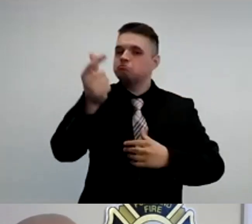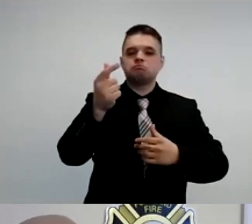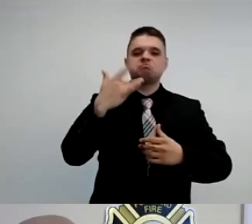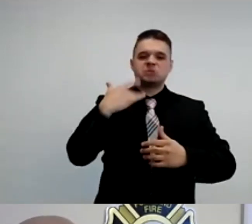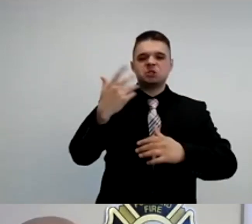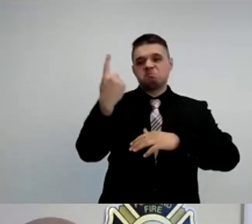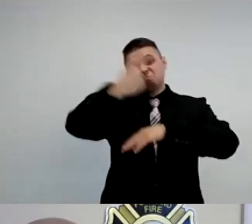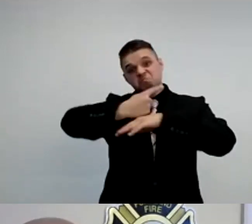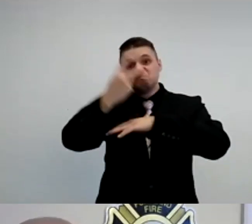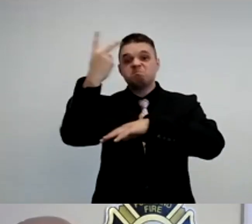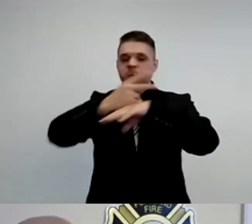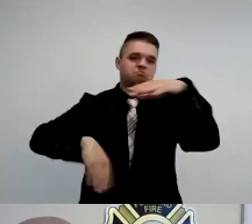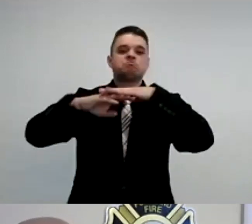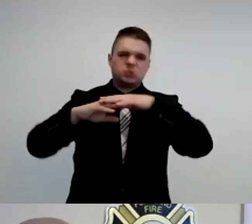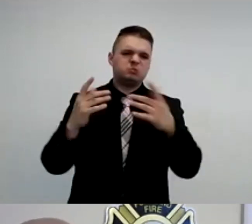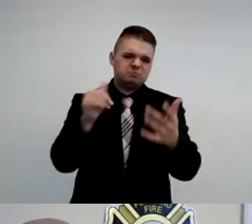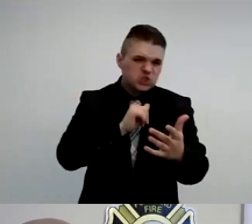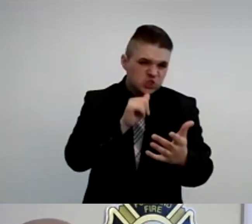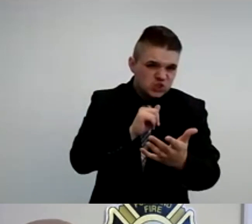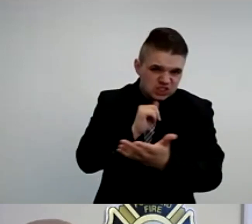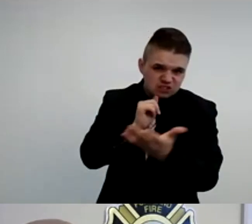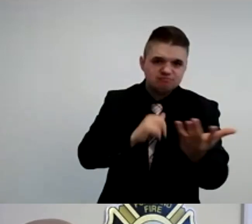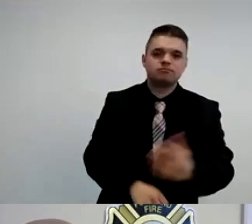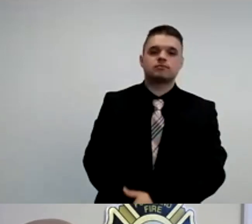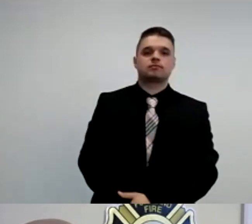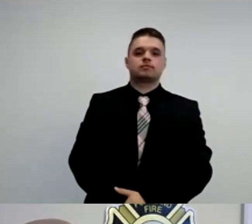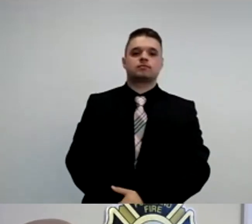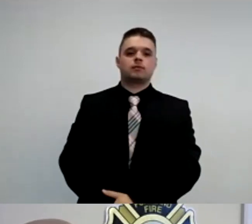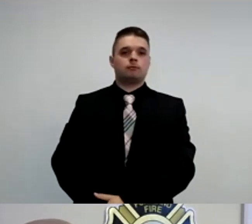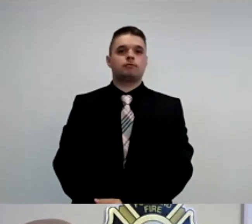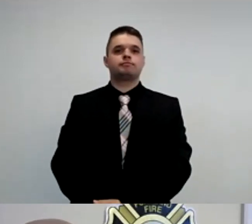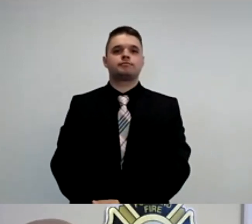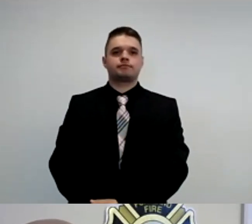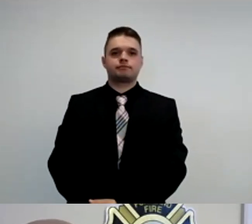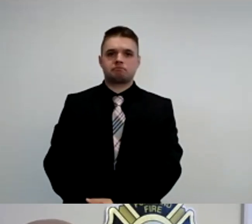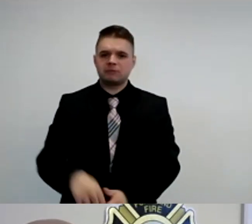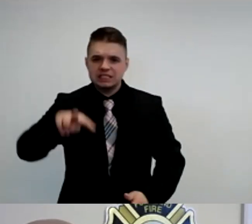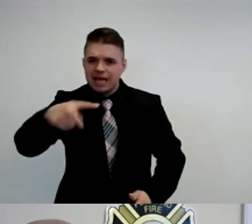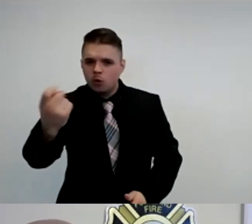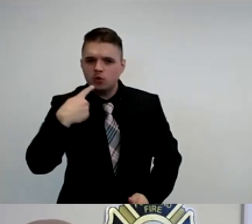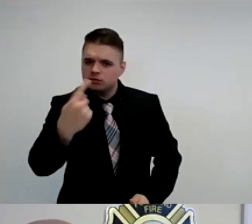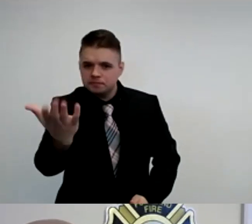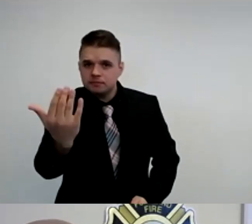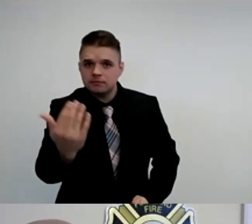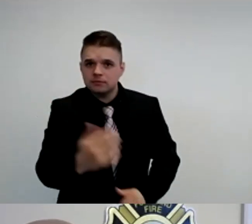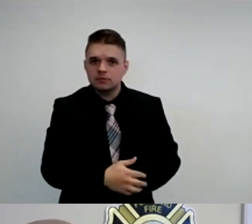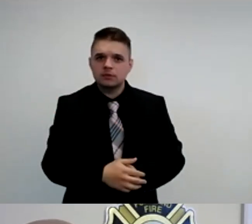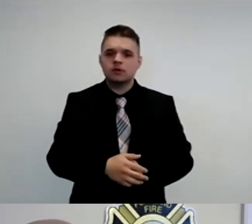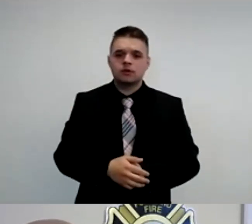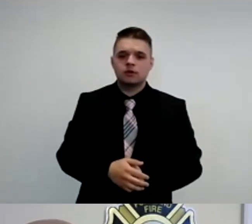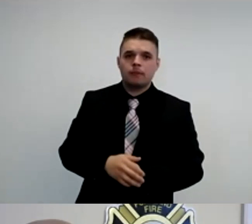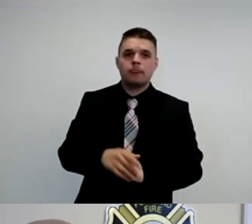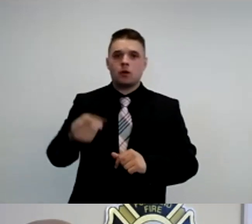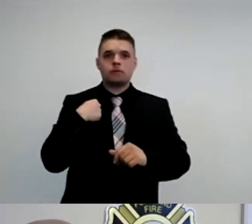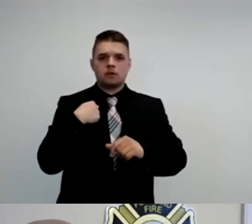And I think there was a second question that had to do with kind of understanding, using this tool as to